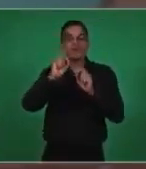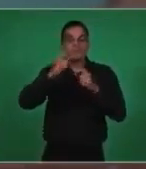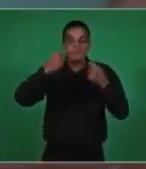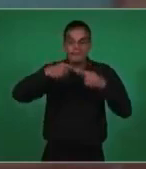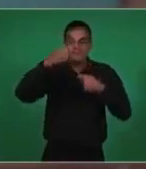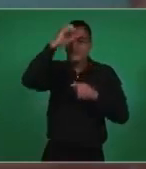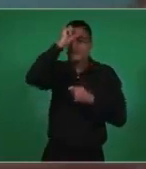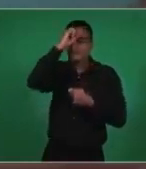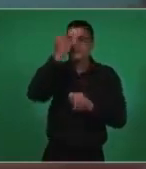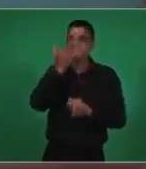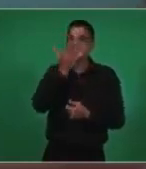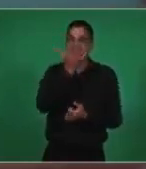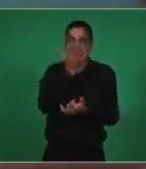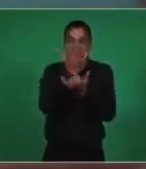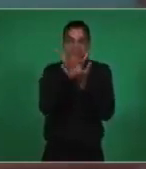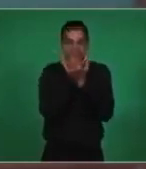stop